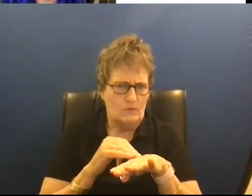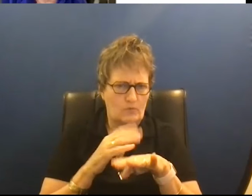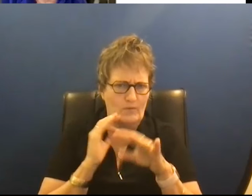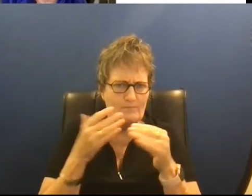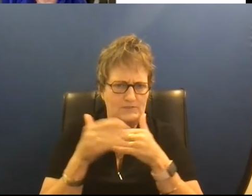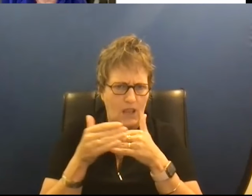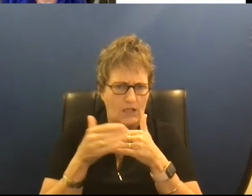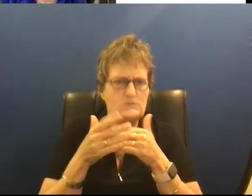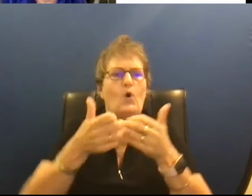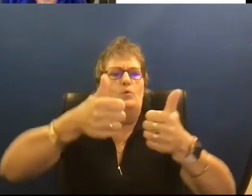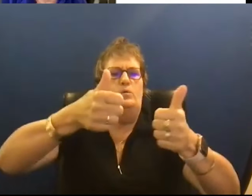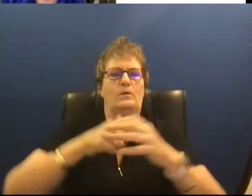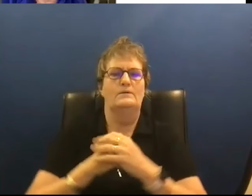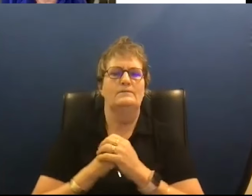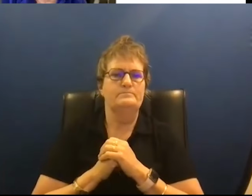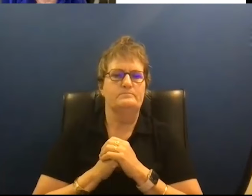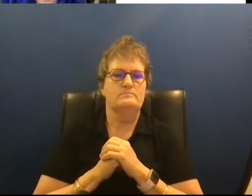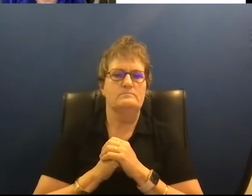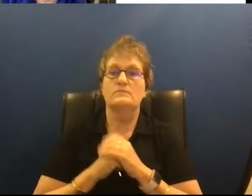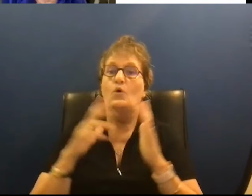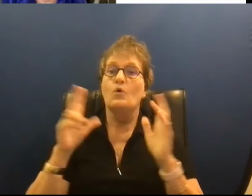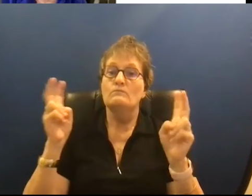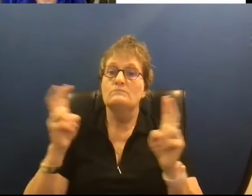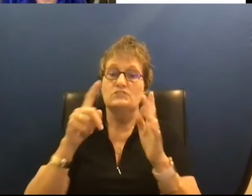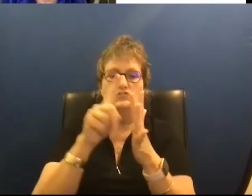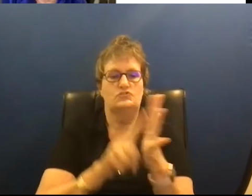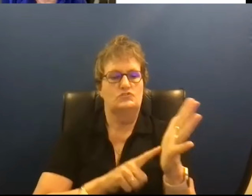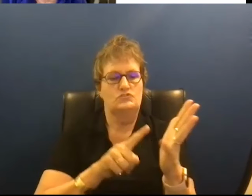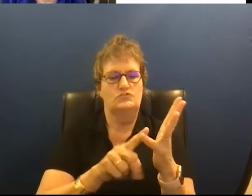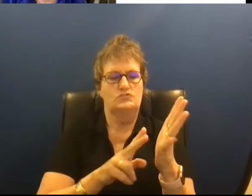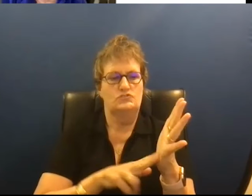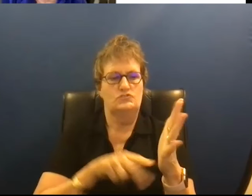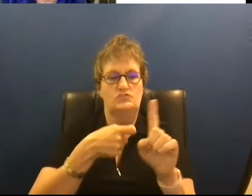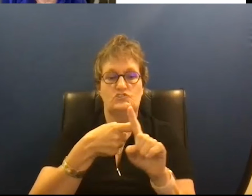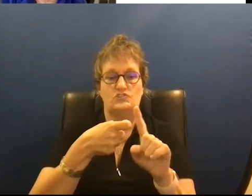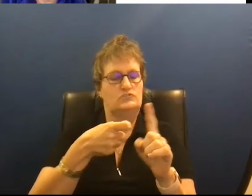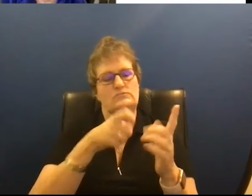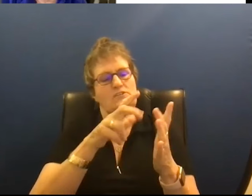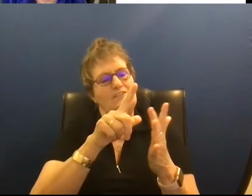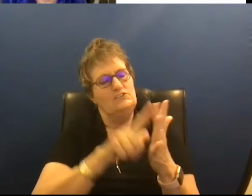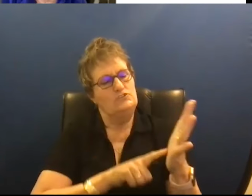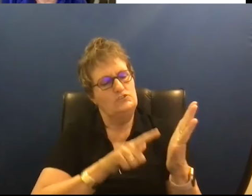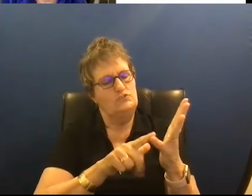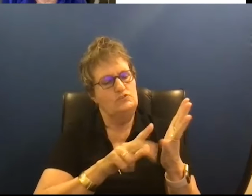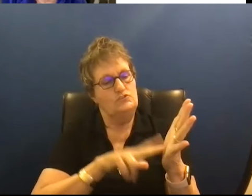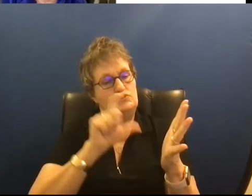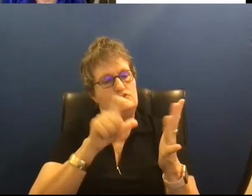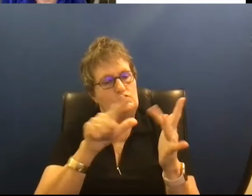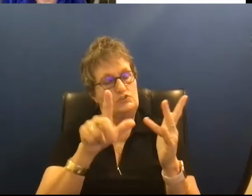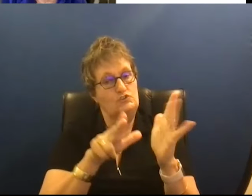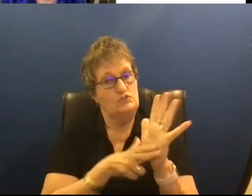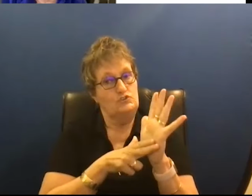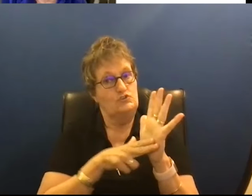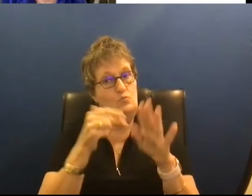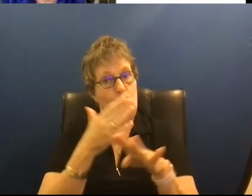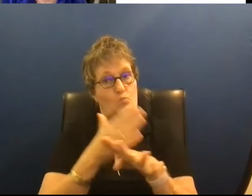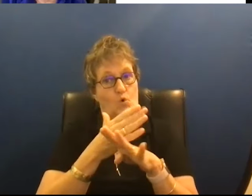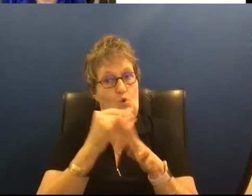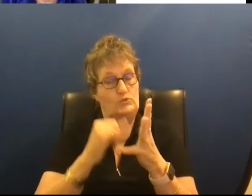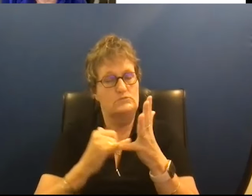go. Called the Junction Works Limited. So they're a disability provider located across Southwest Sydney, but